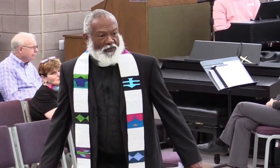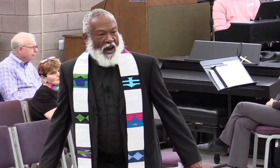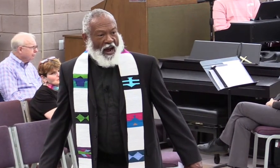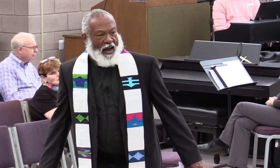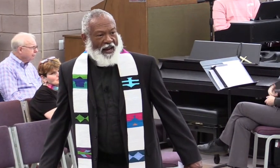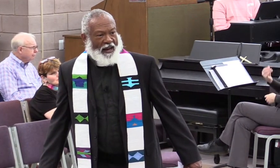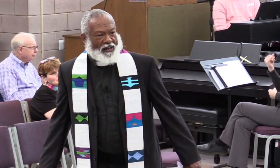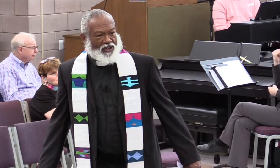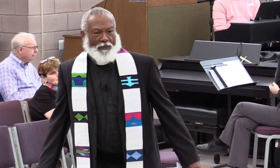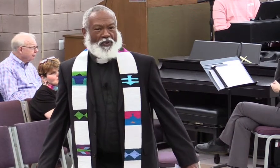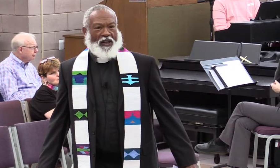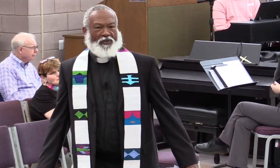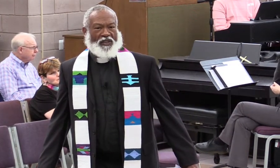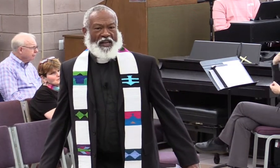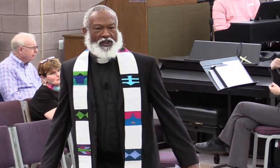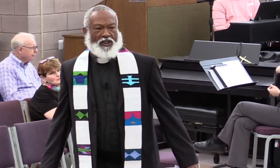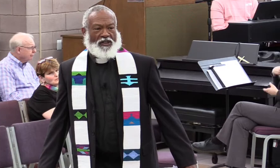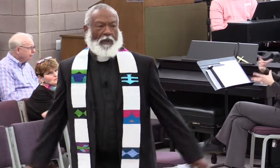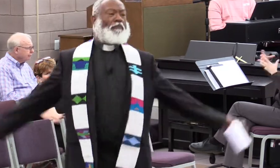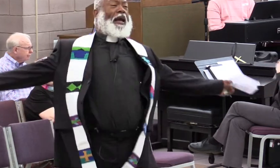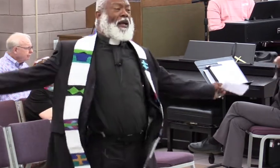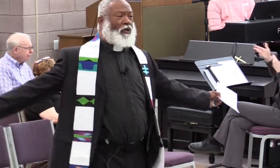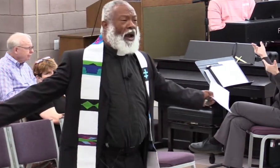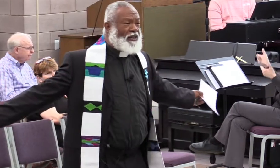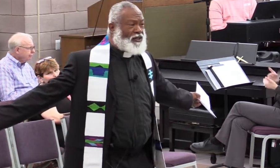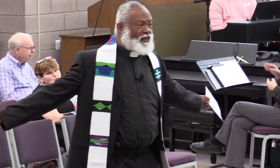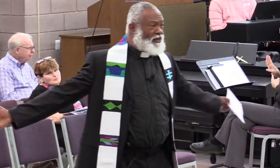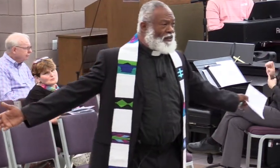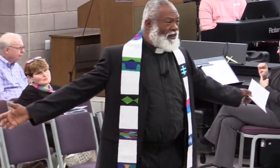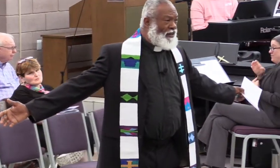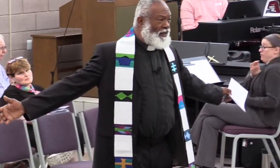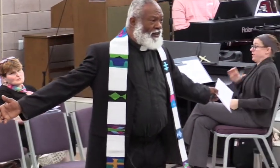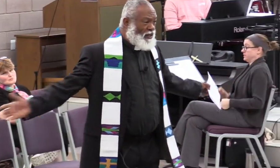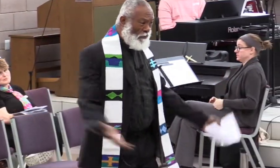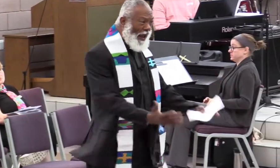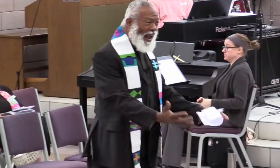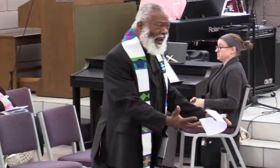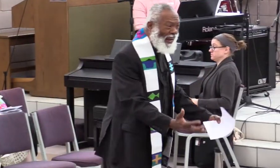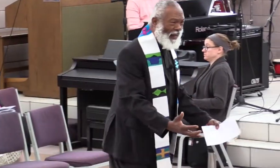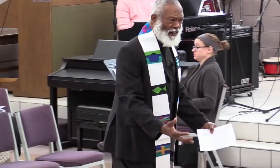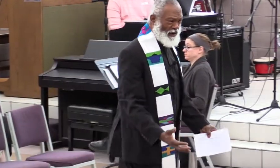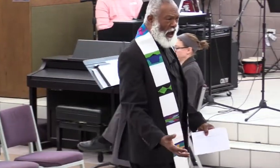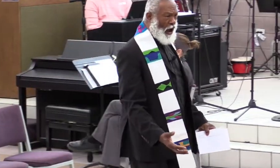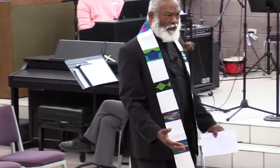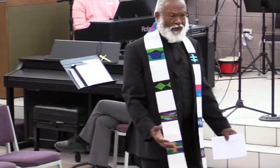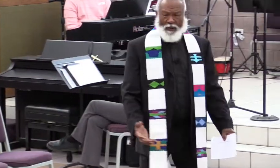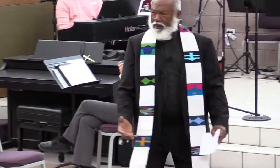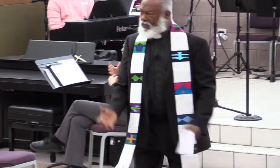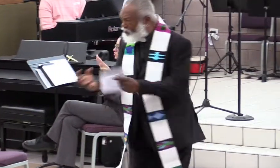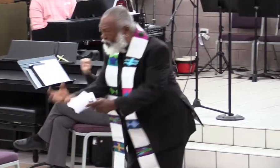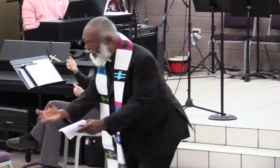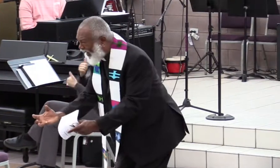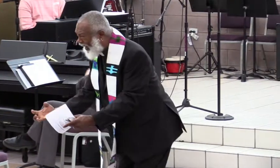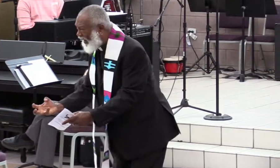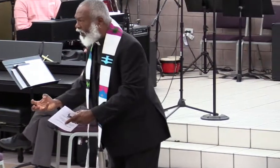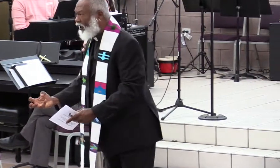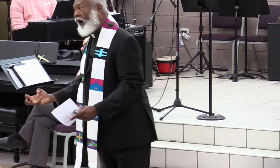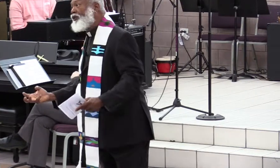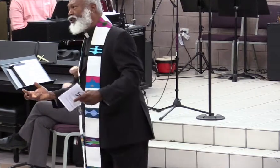So if I accept the invitation to be Christ, to be love, to